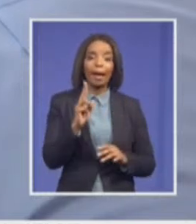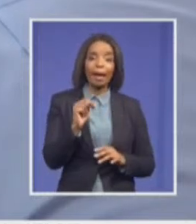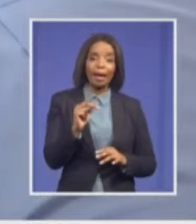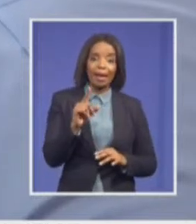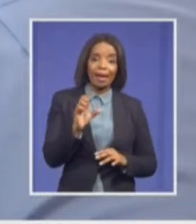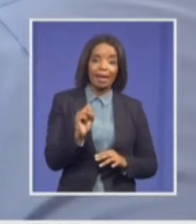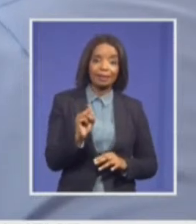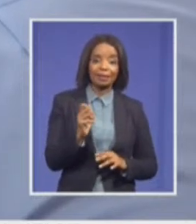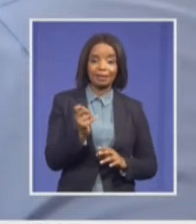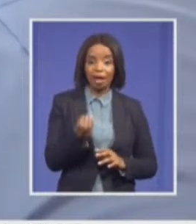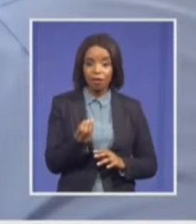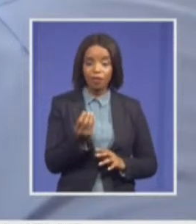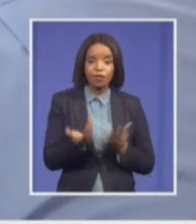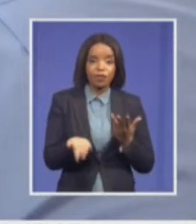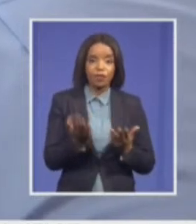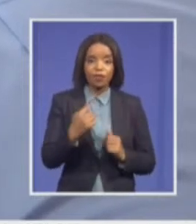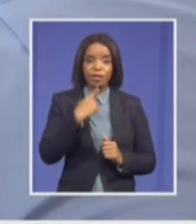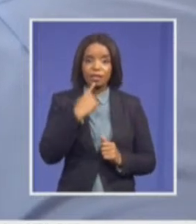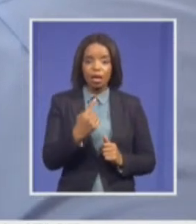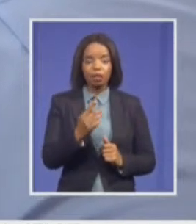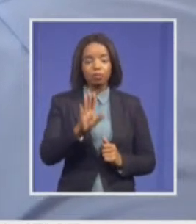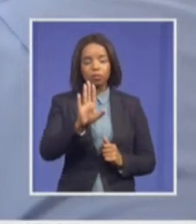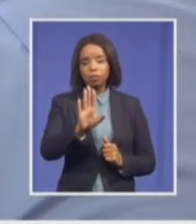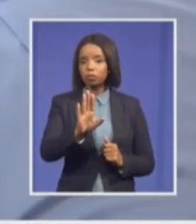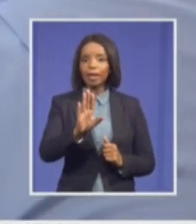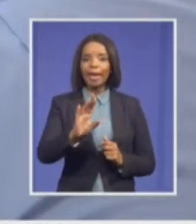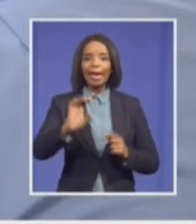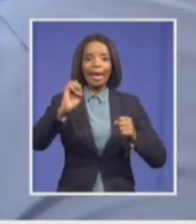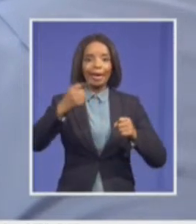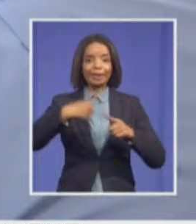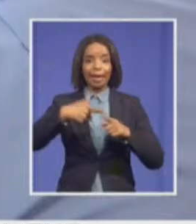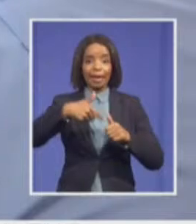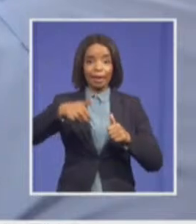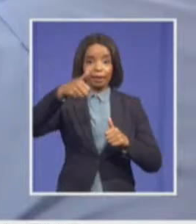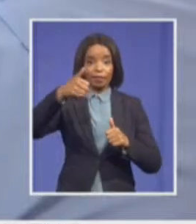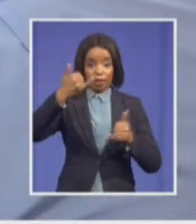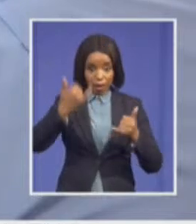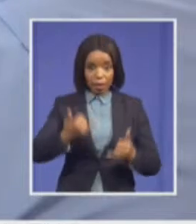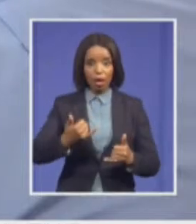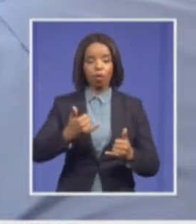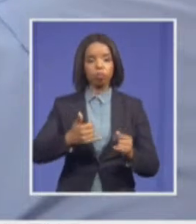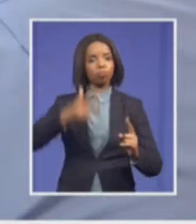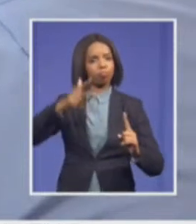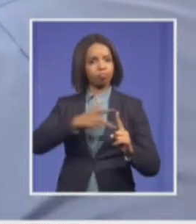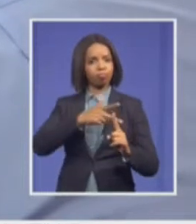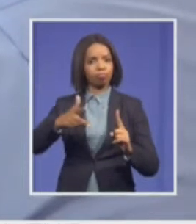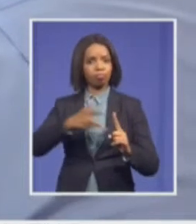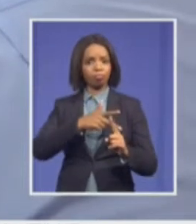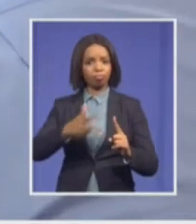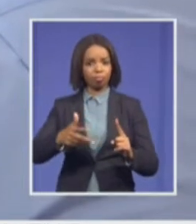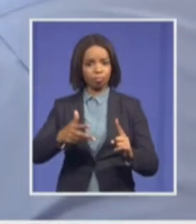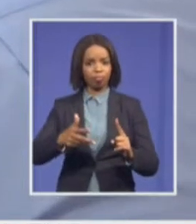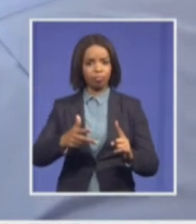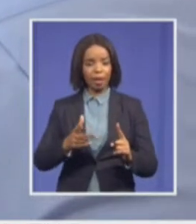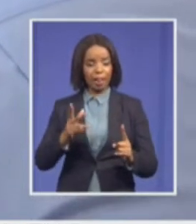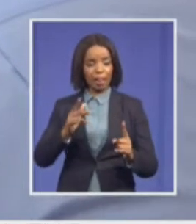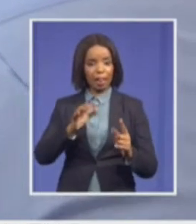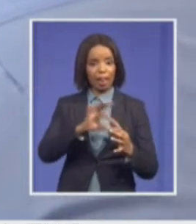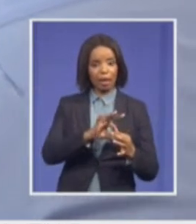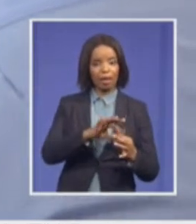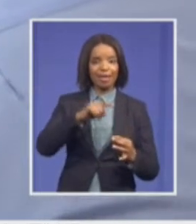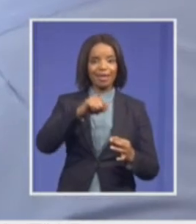being disciplined of the seniority of the employee before me, there must be a board resolution. Unless there's something to that